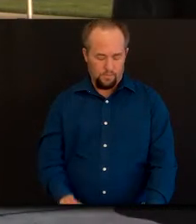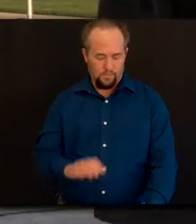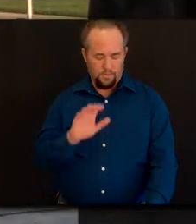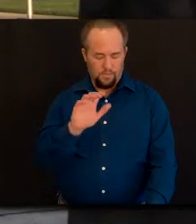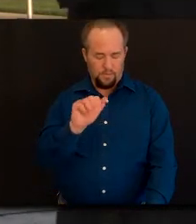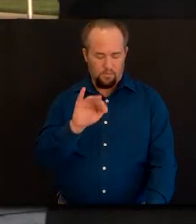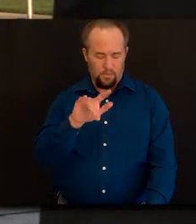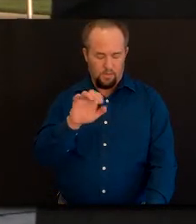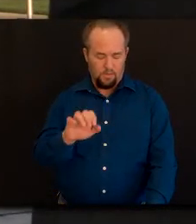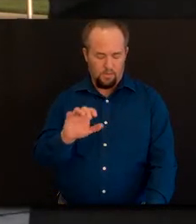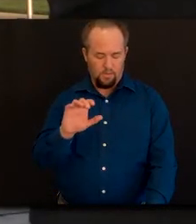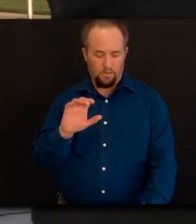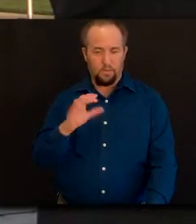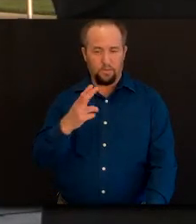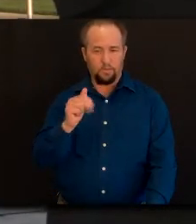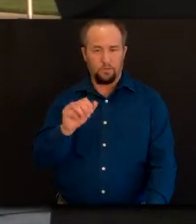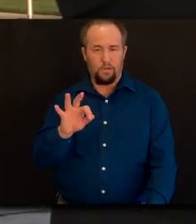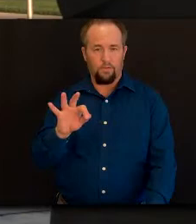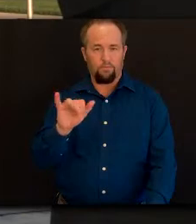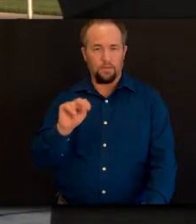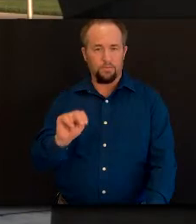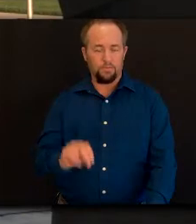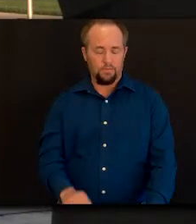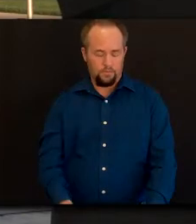Camille Christine Chaffin.